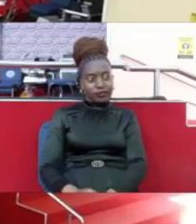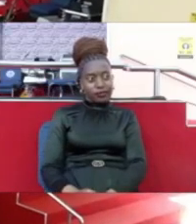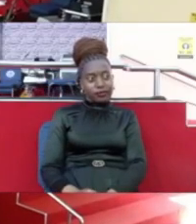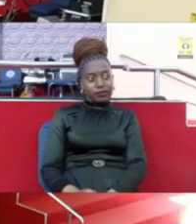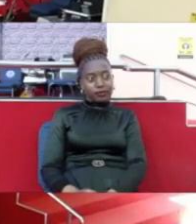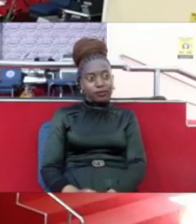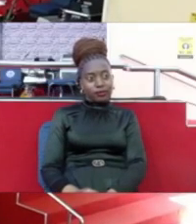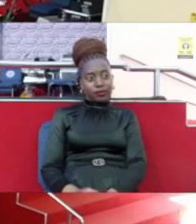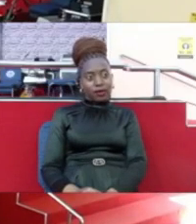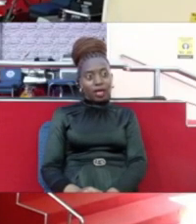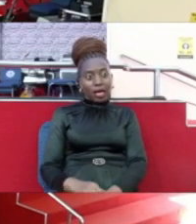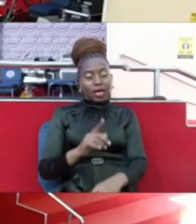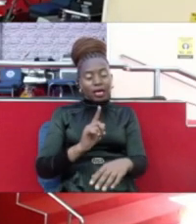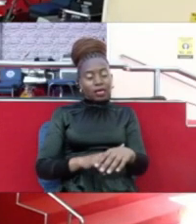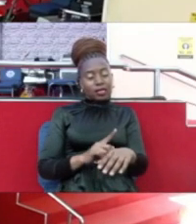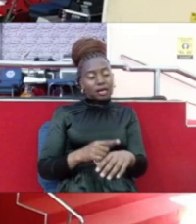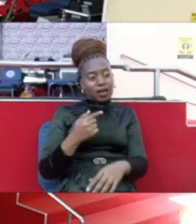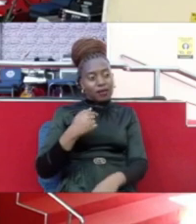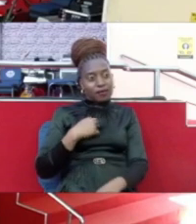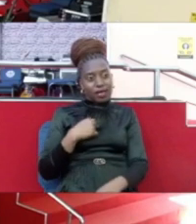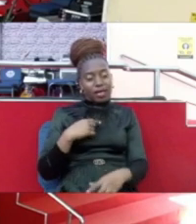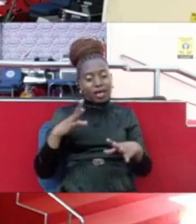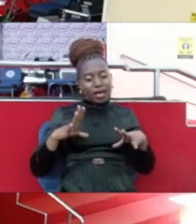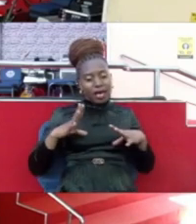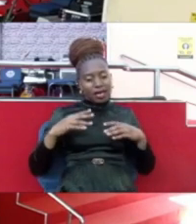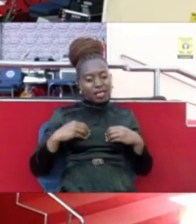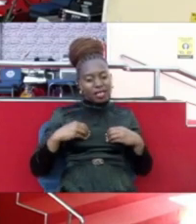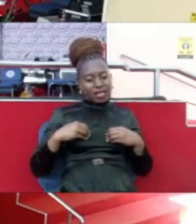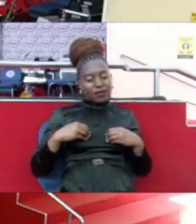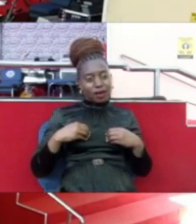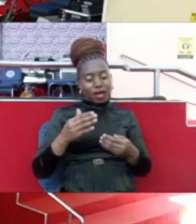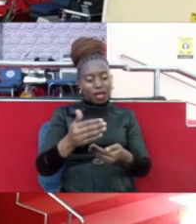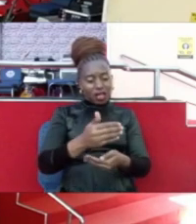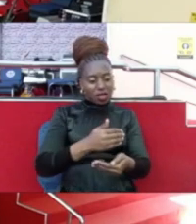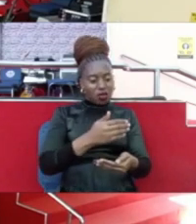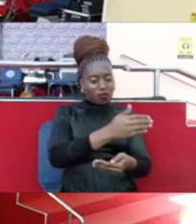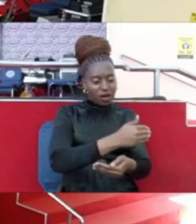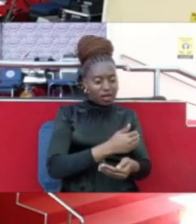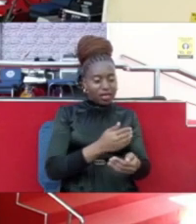So when I received the offerings and the tithe,